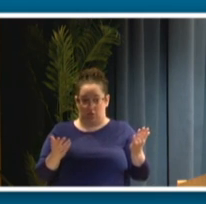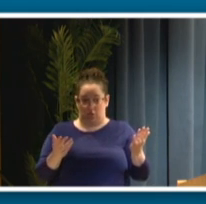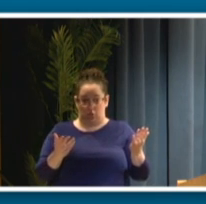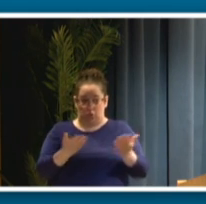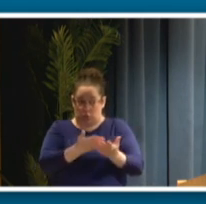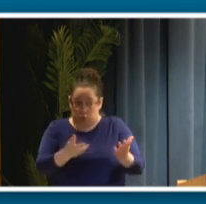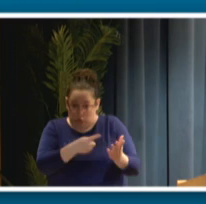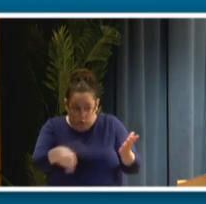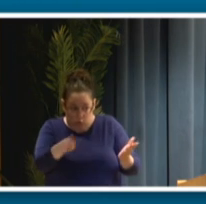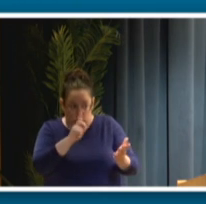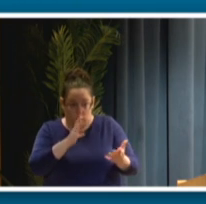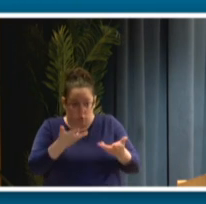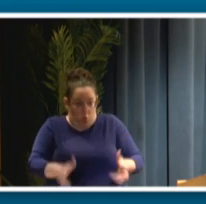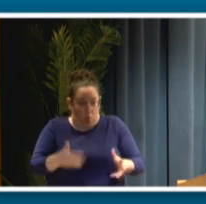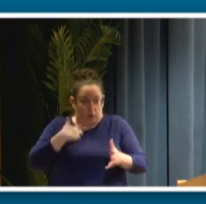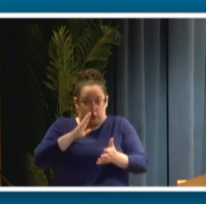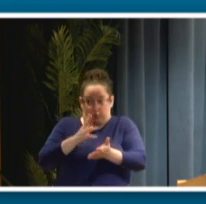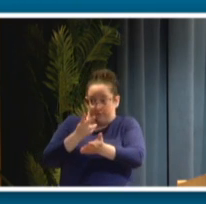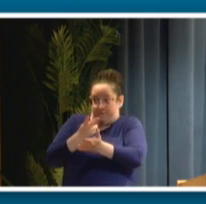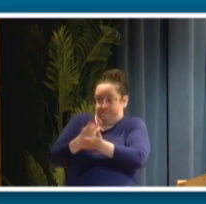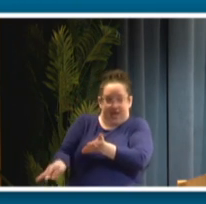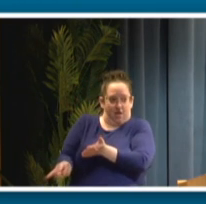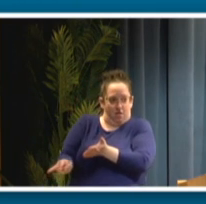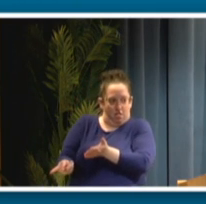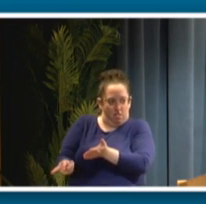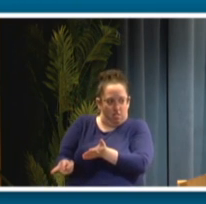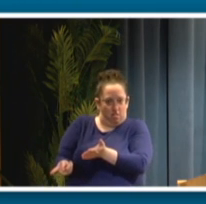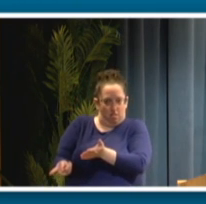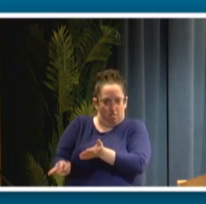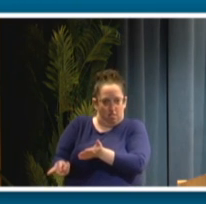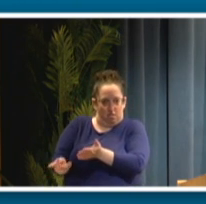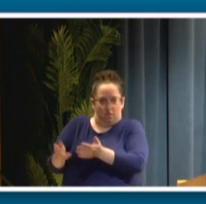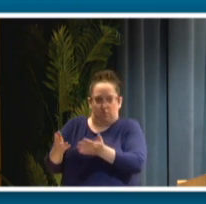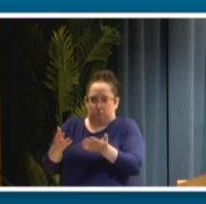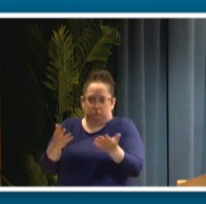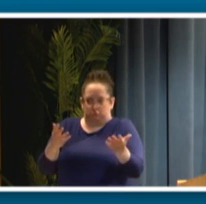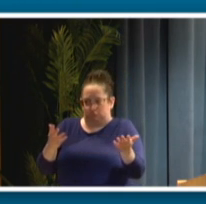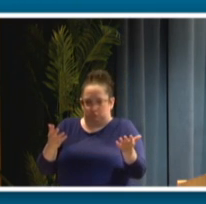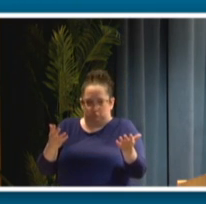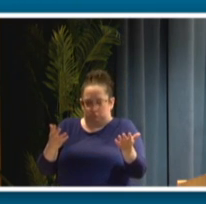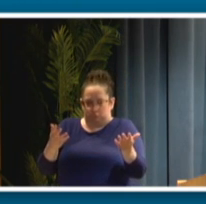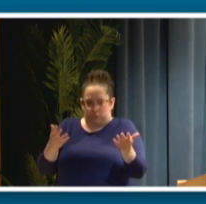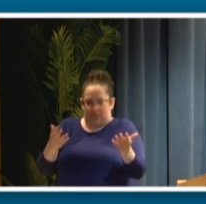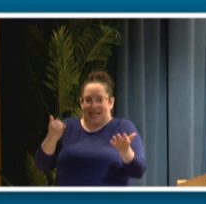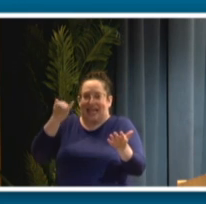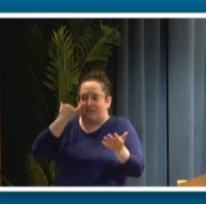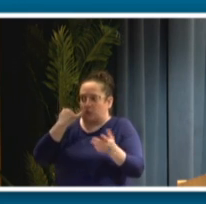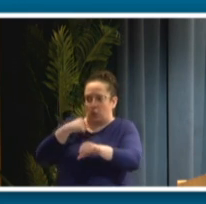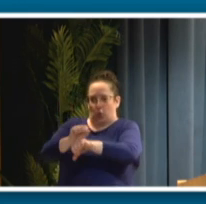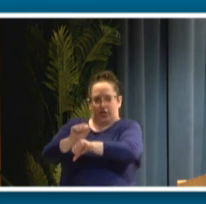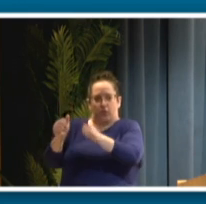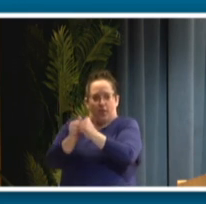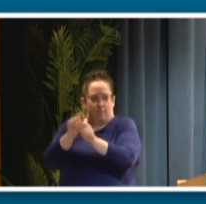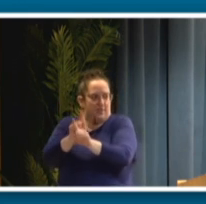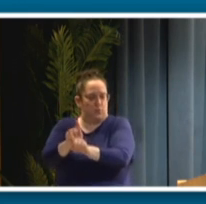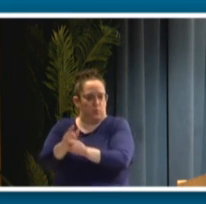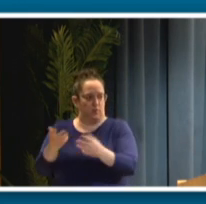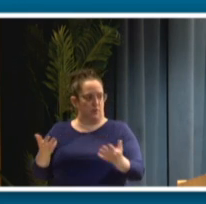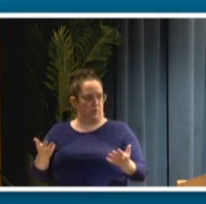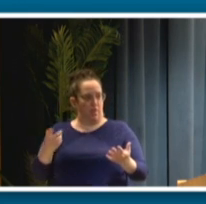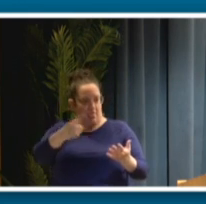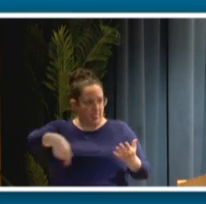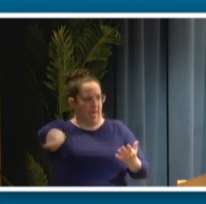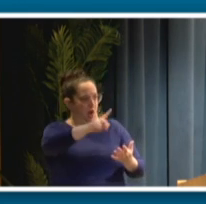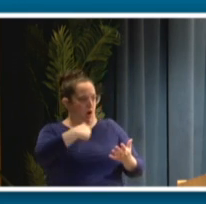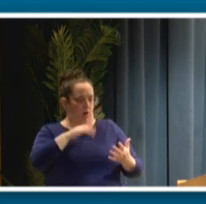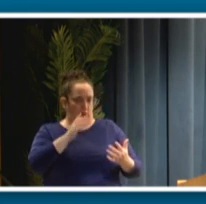be. I promise you. You're going to have to, because in the midst of you sort of somebody who is trying to